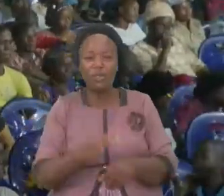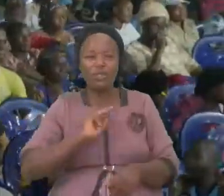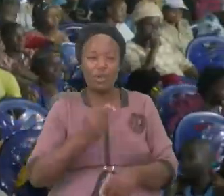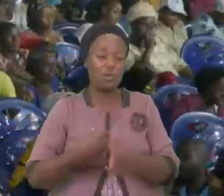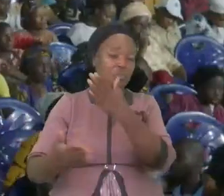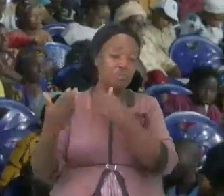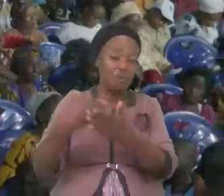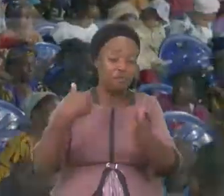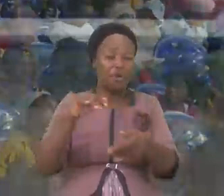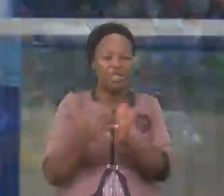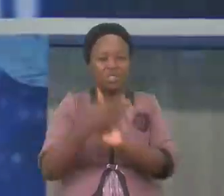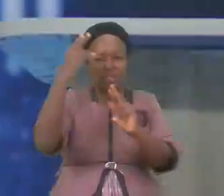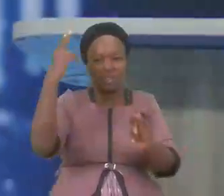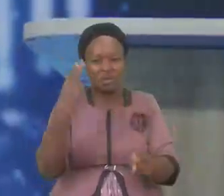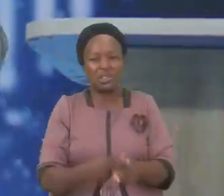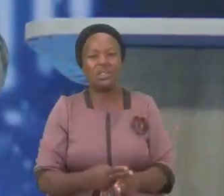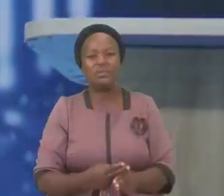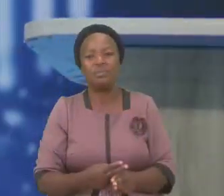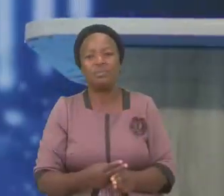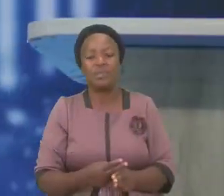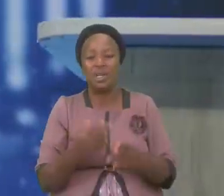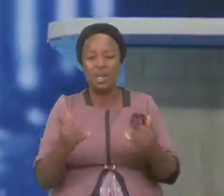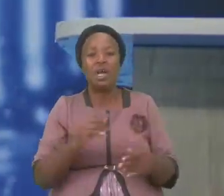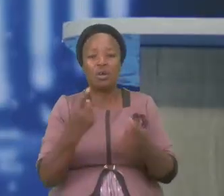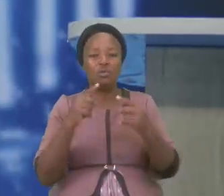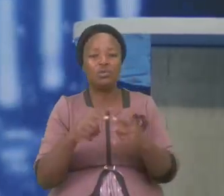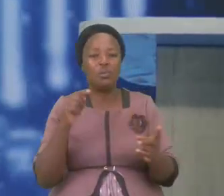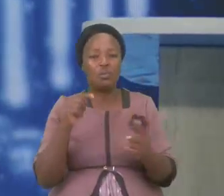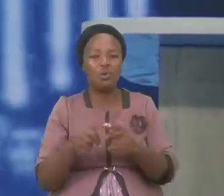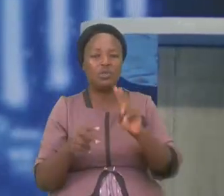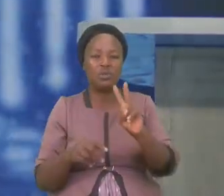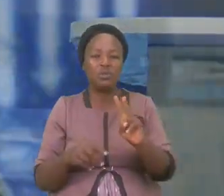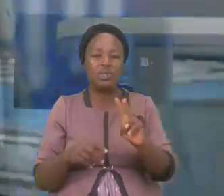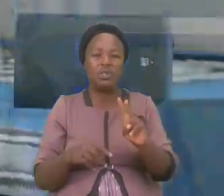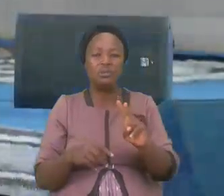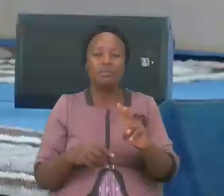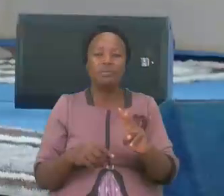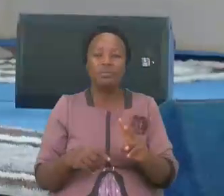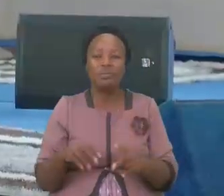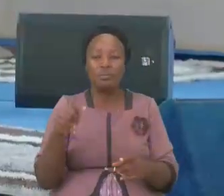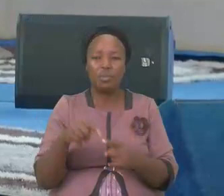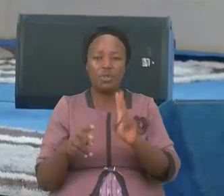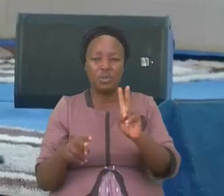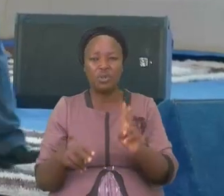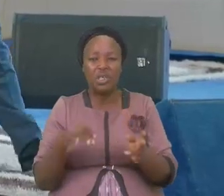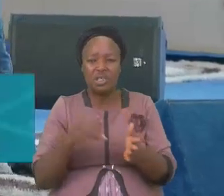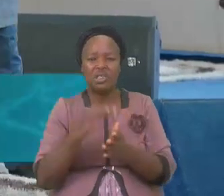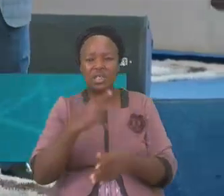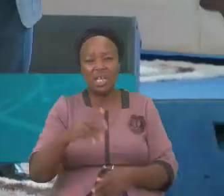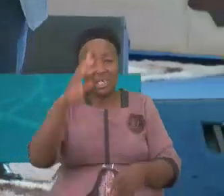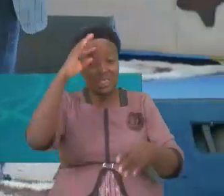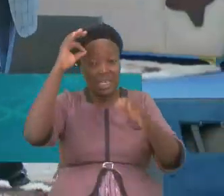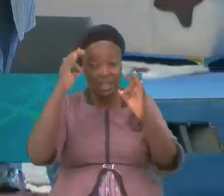point number two now. And this number two is the decisive commitment to a higher,